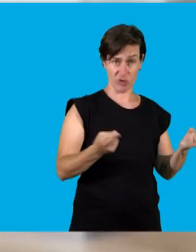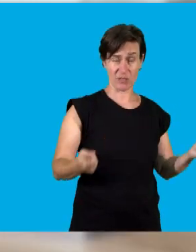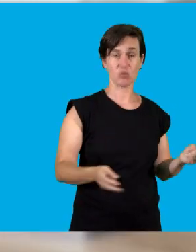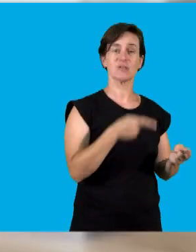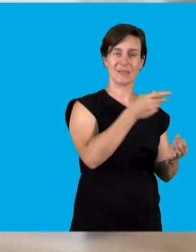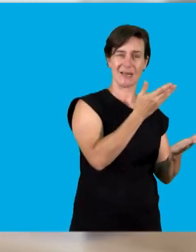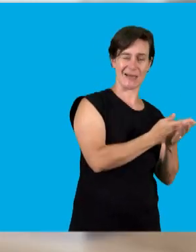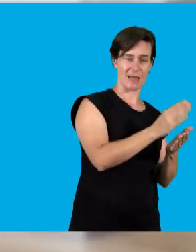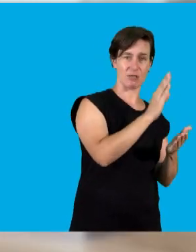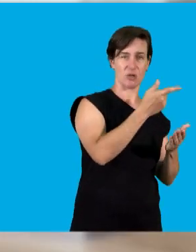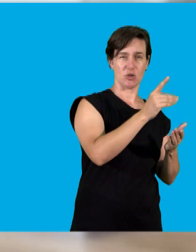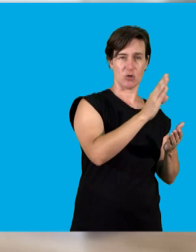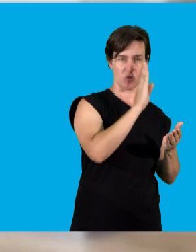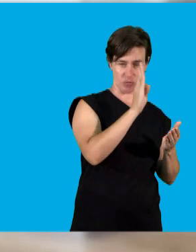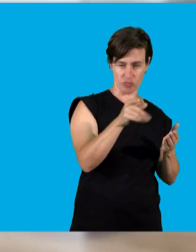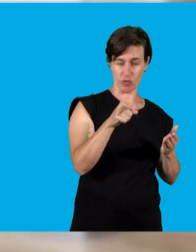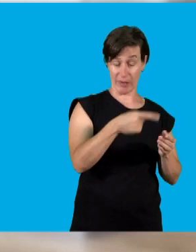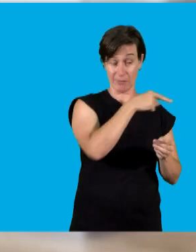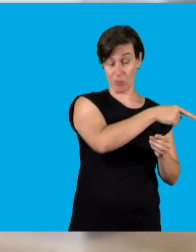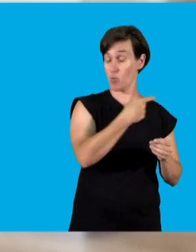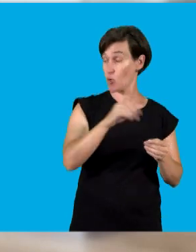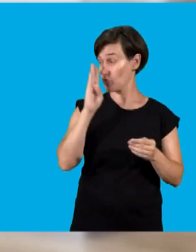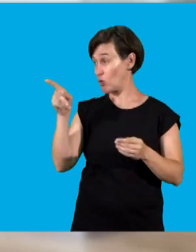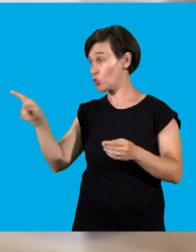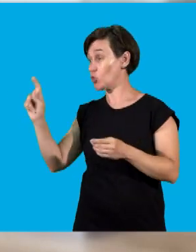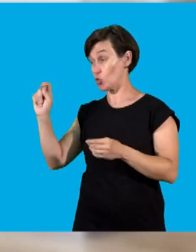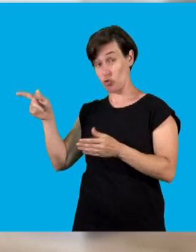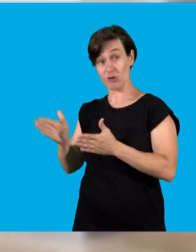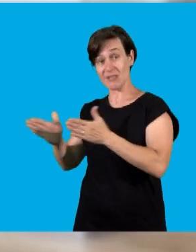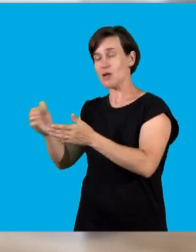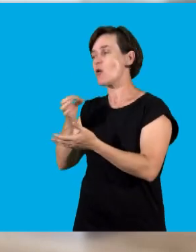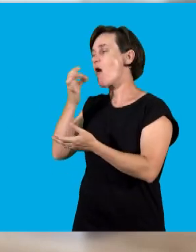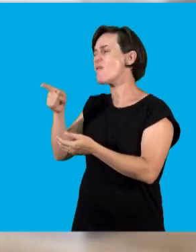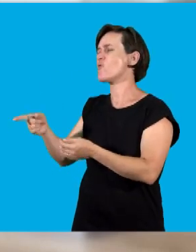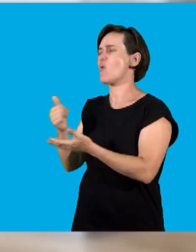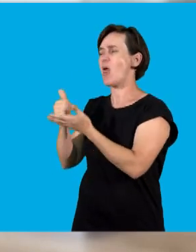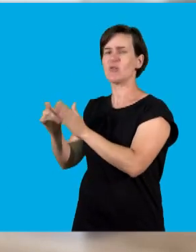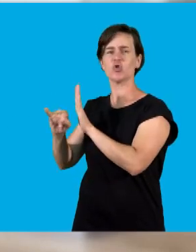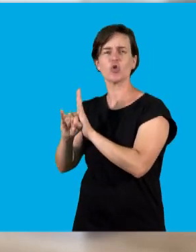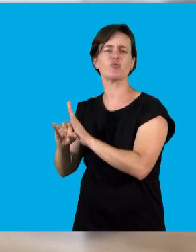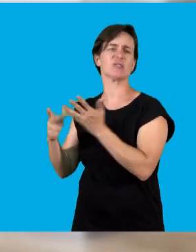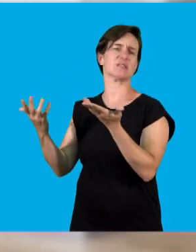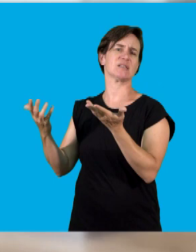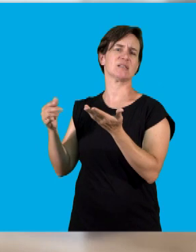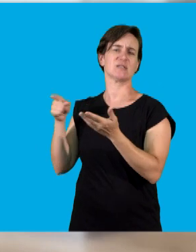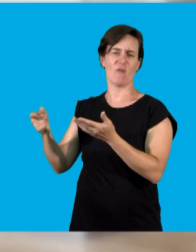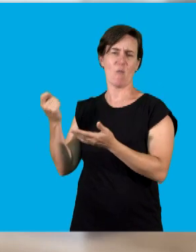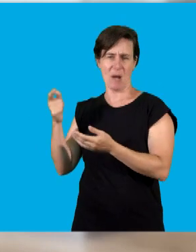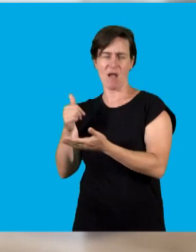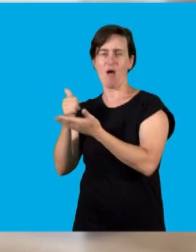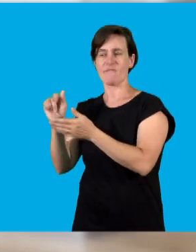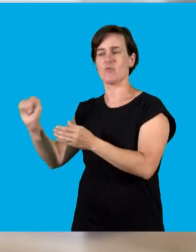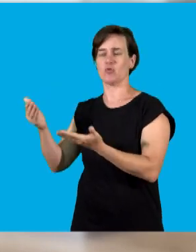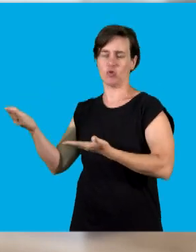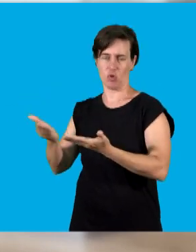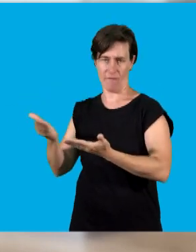are going to go straight to the tertiary sector and seek the services, which is the insurance service, which is found in the tertiary